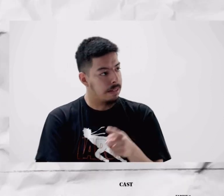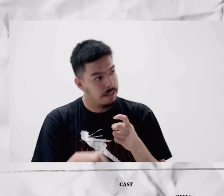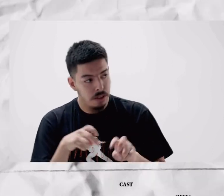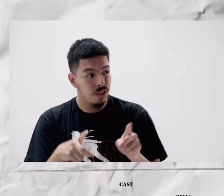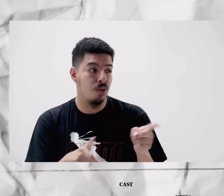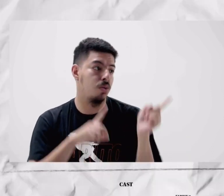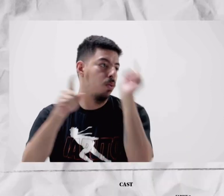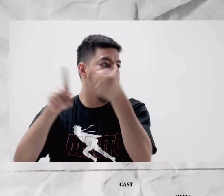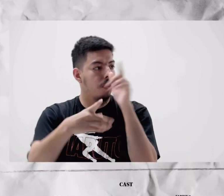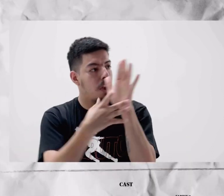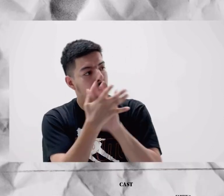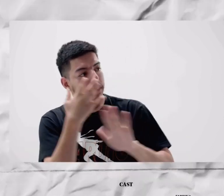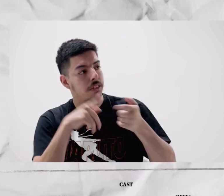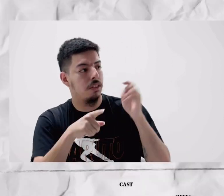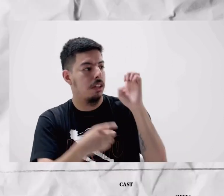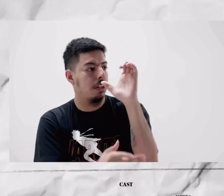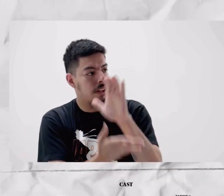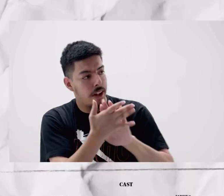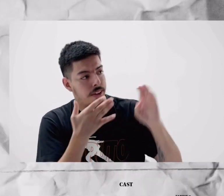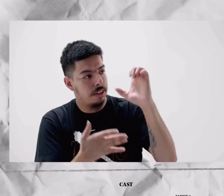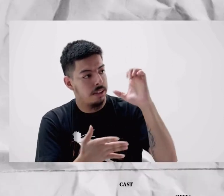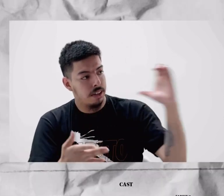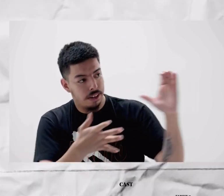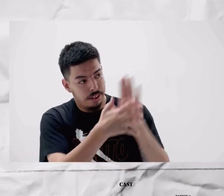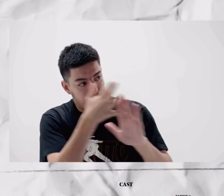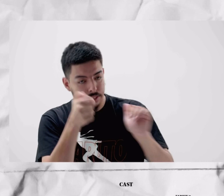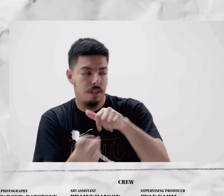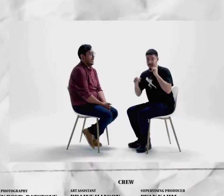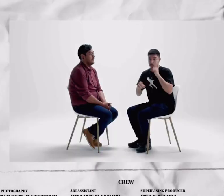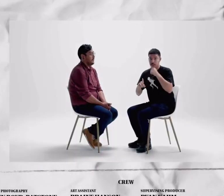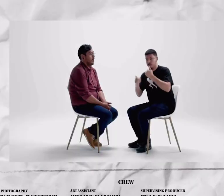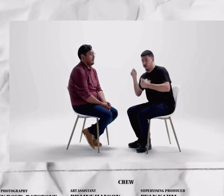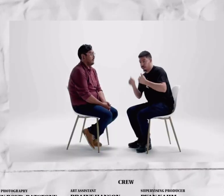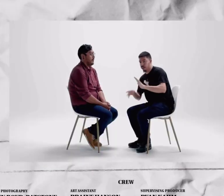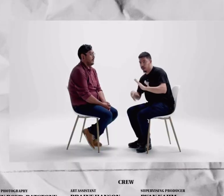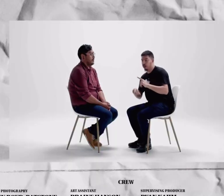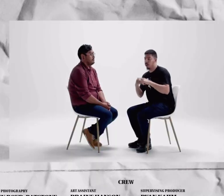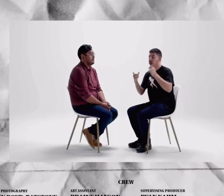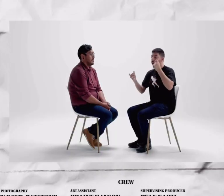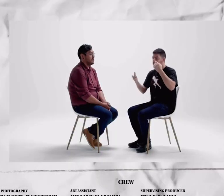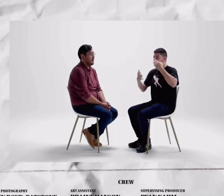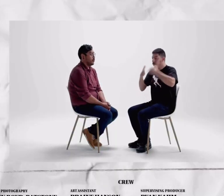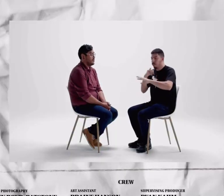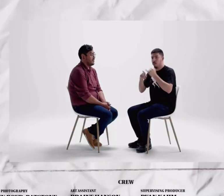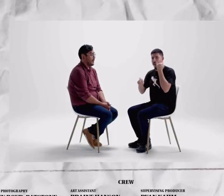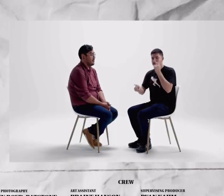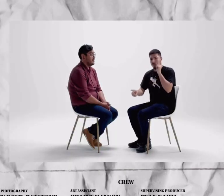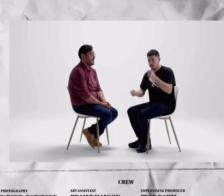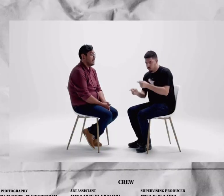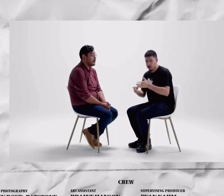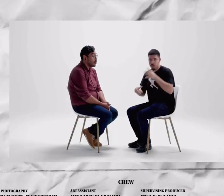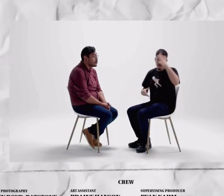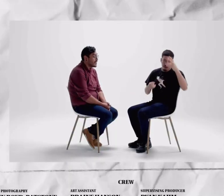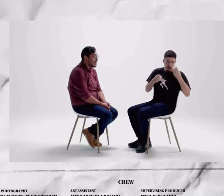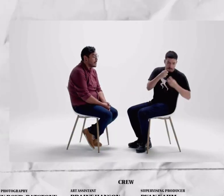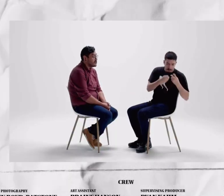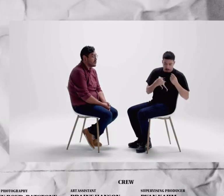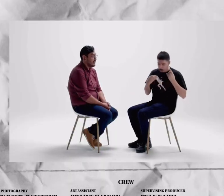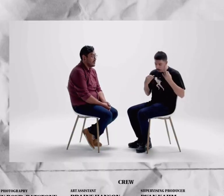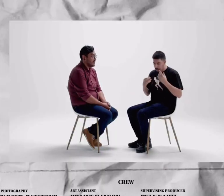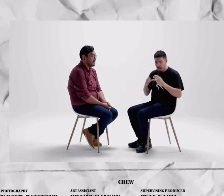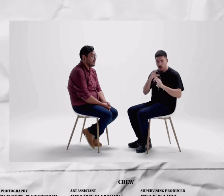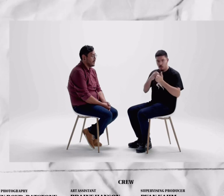of my culture when it comes to ASL, but I was still struggling. If you have, um, a child born to deaf parents and they know sign